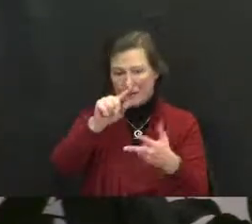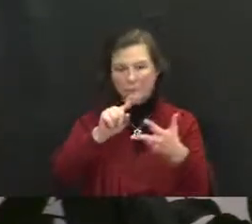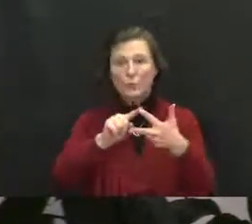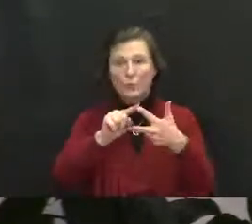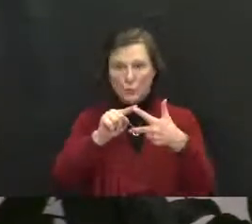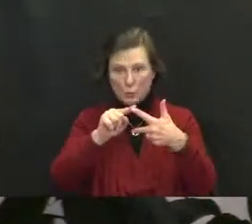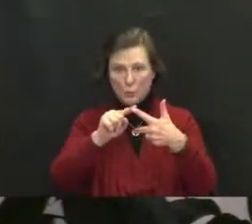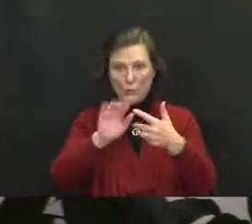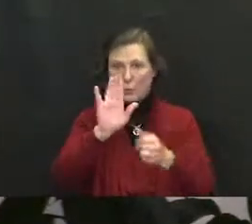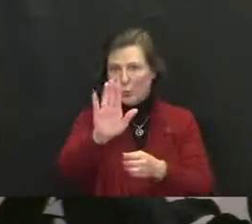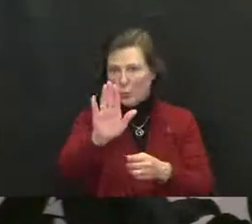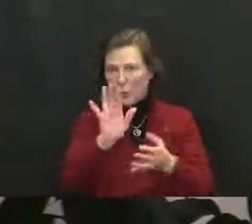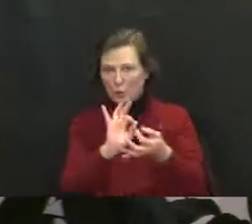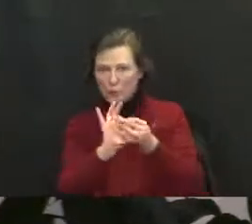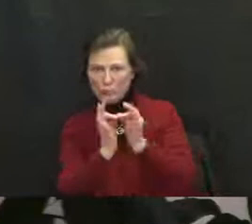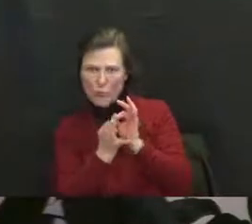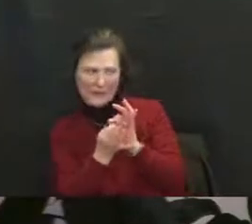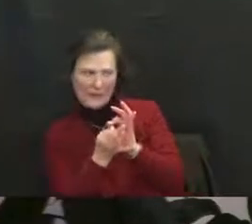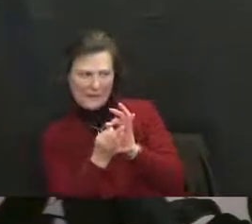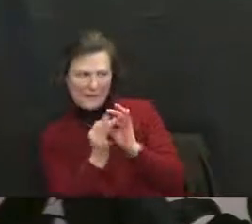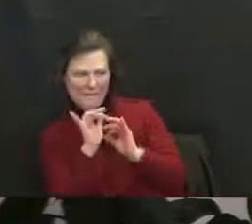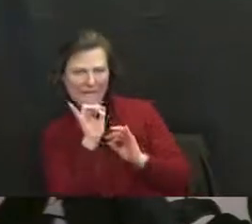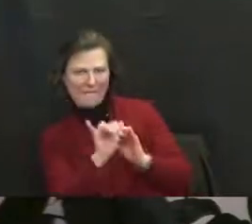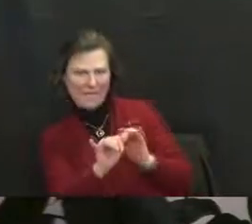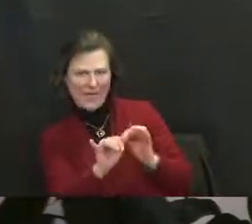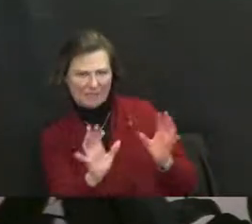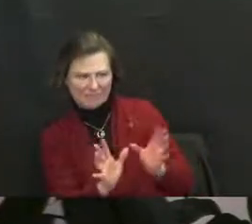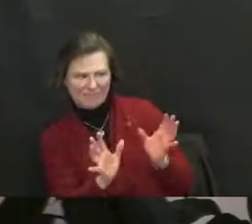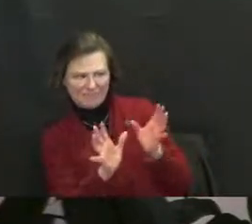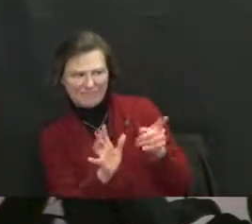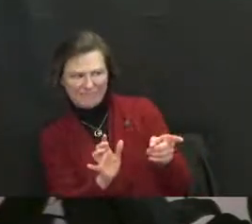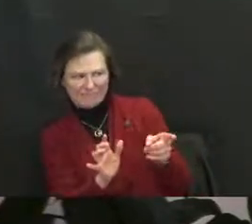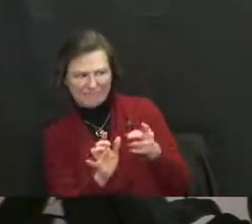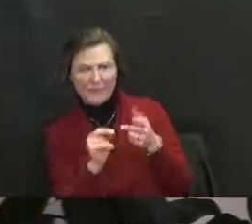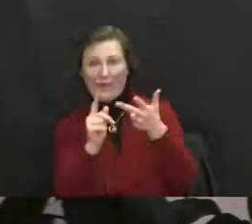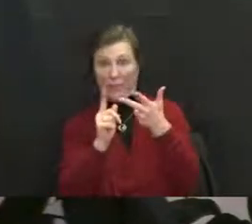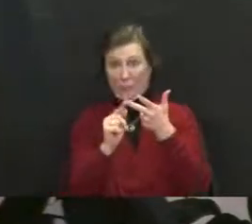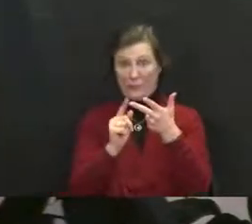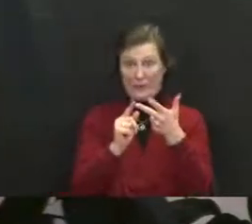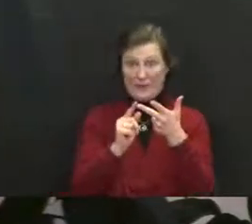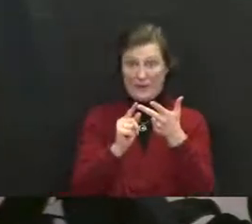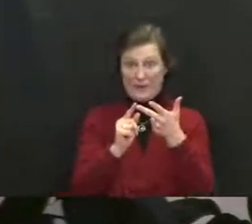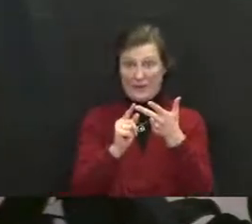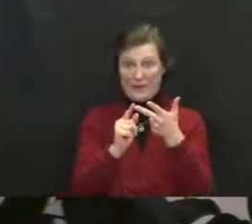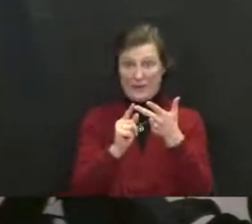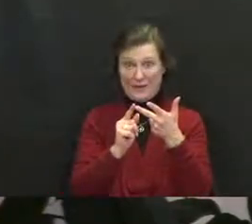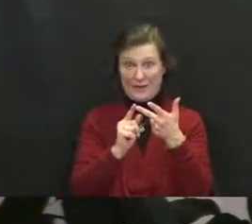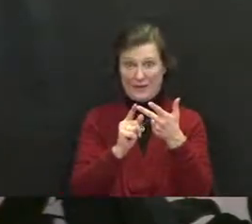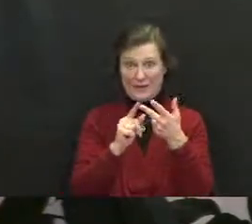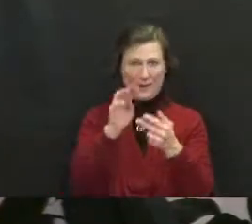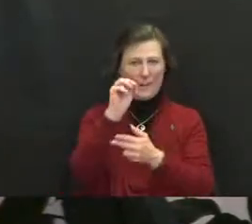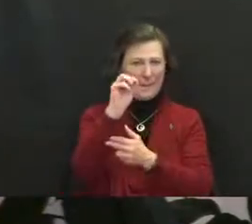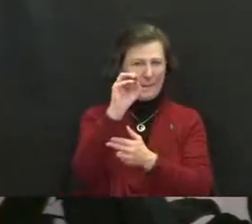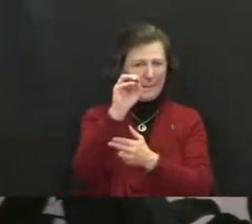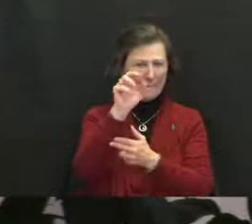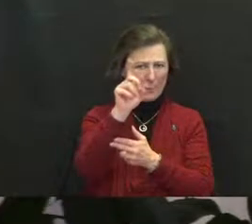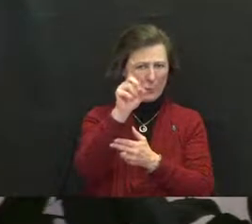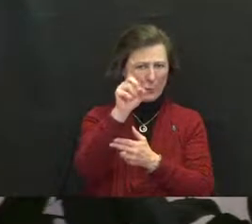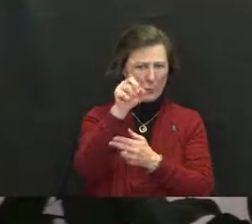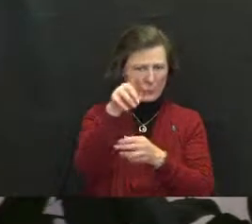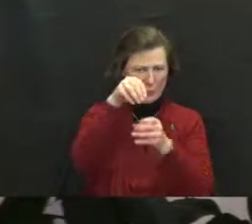your interpretation of the provocation, and three, there is the mood you are in at the